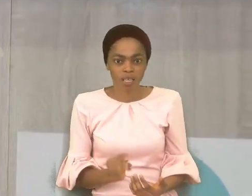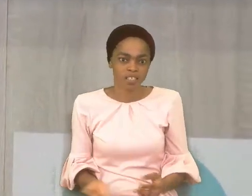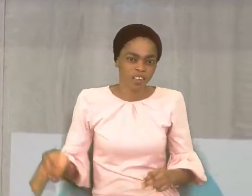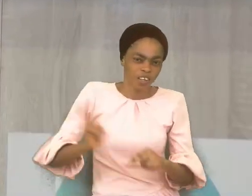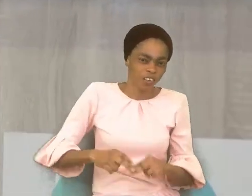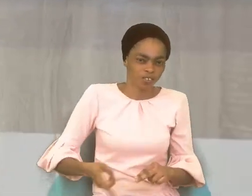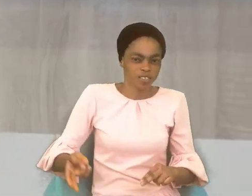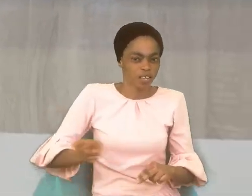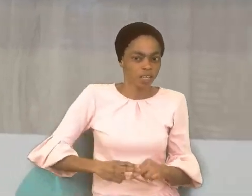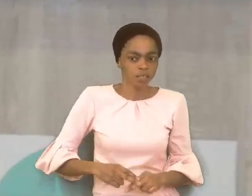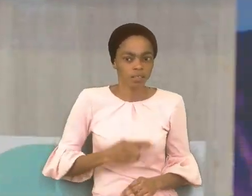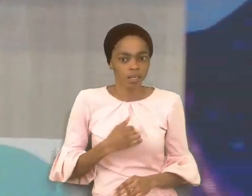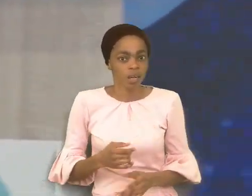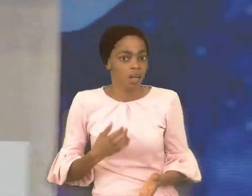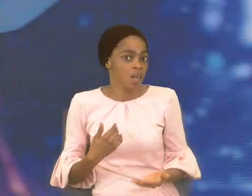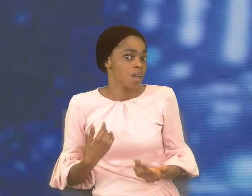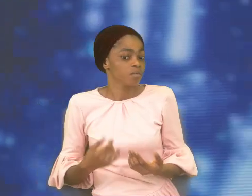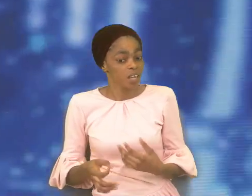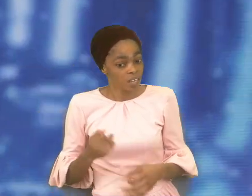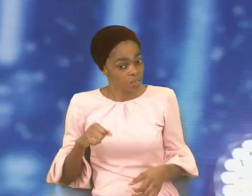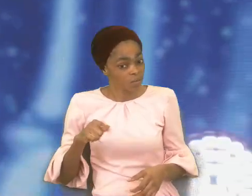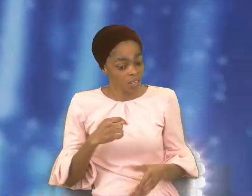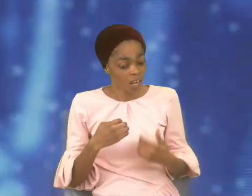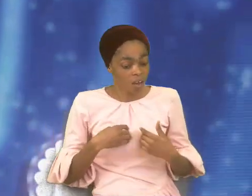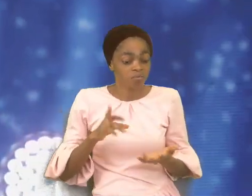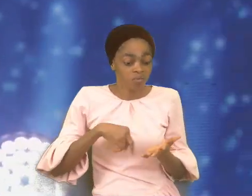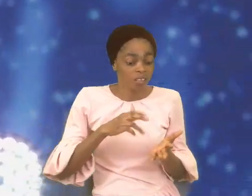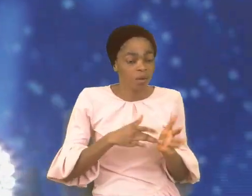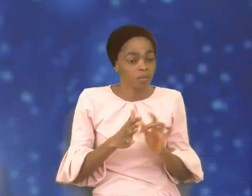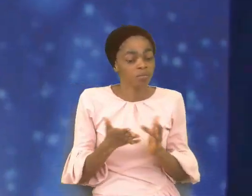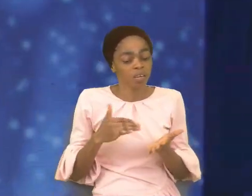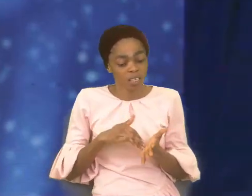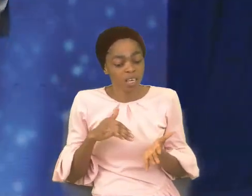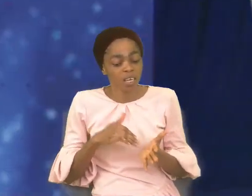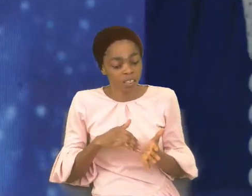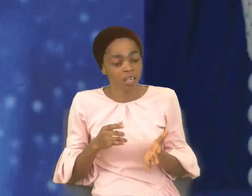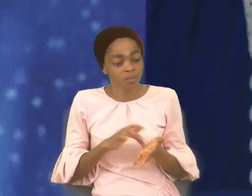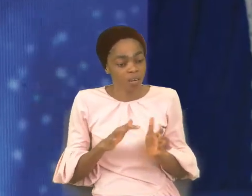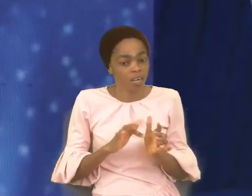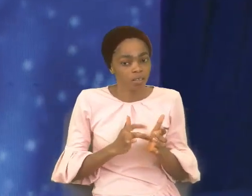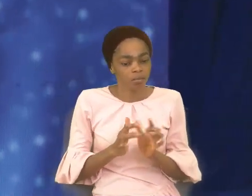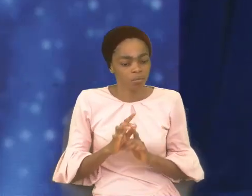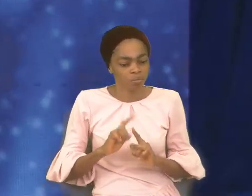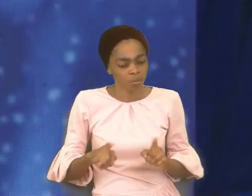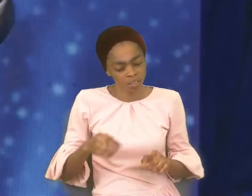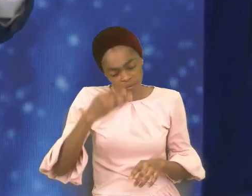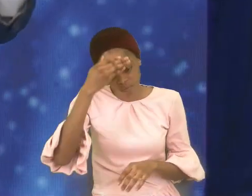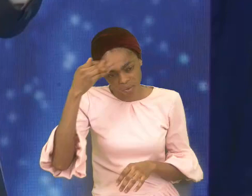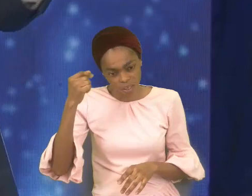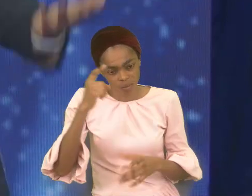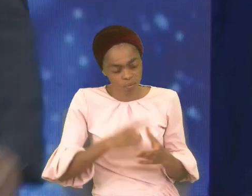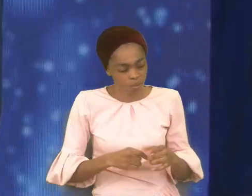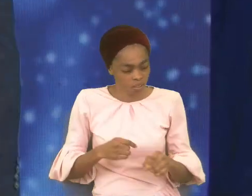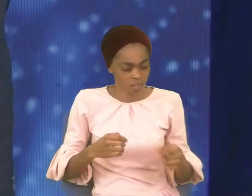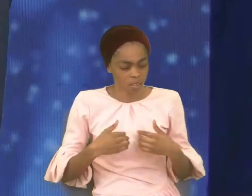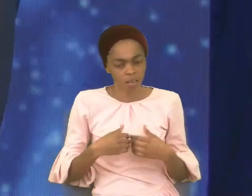and over and over, they forget what they have read. Or maybe they say, yes, God said so, but God cannot